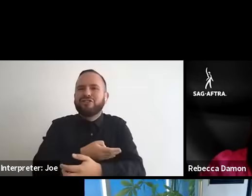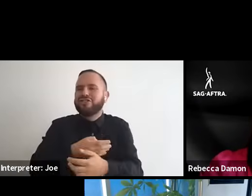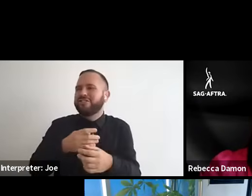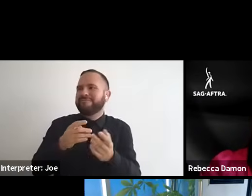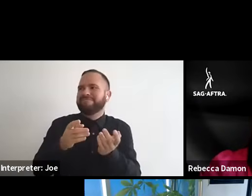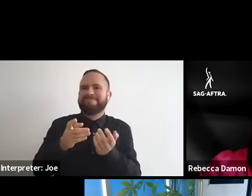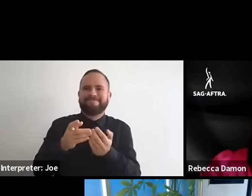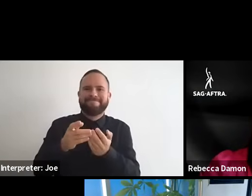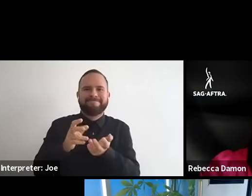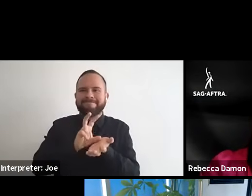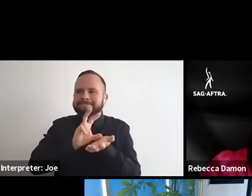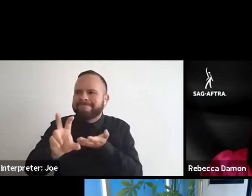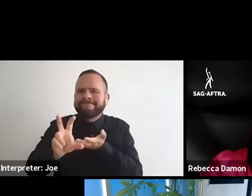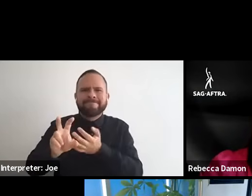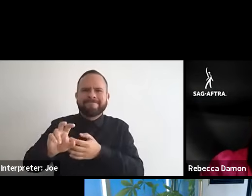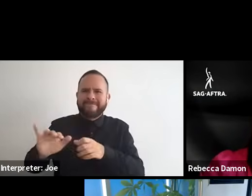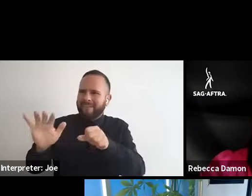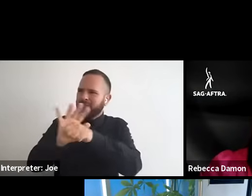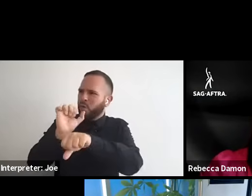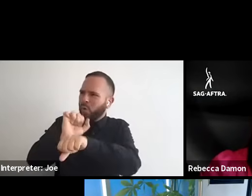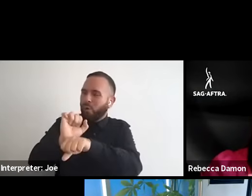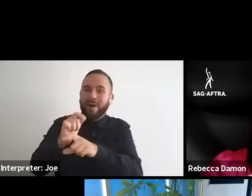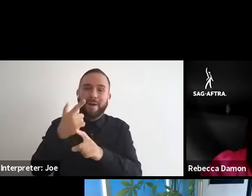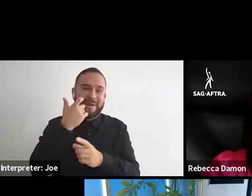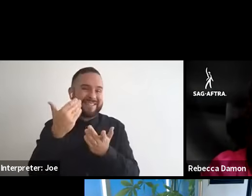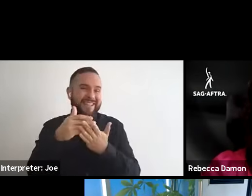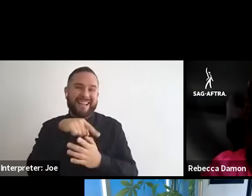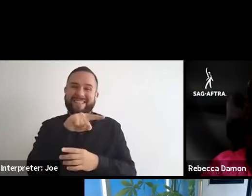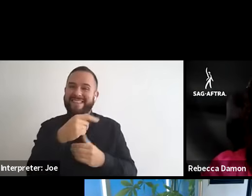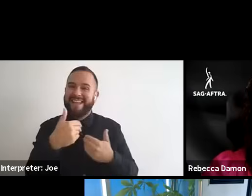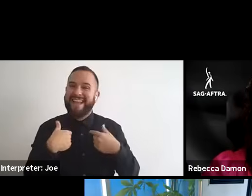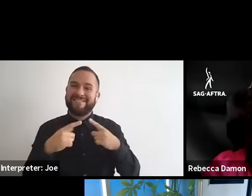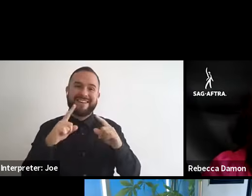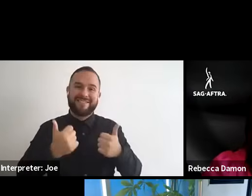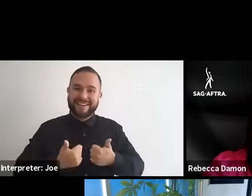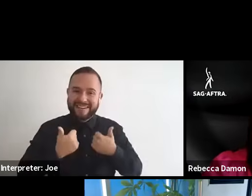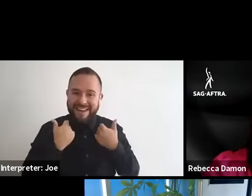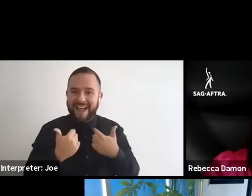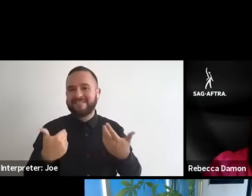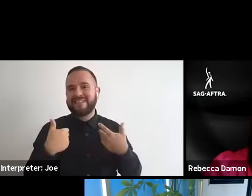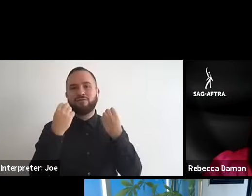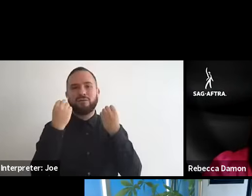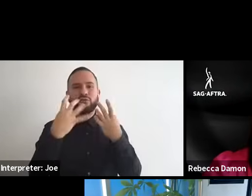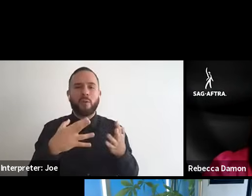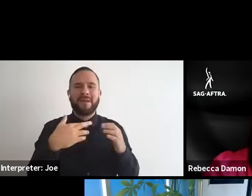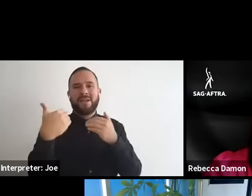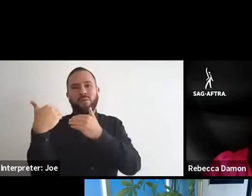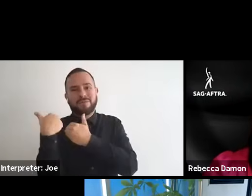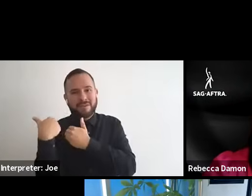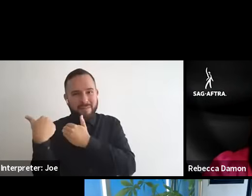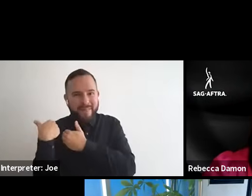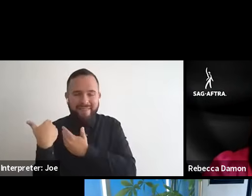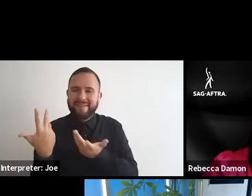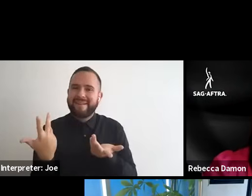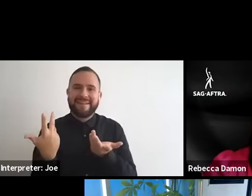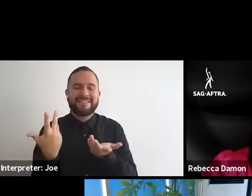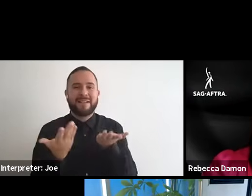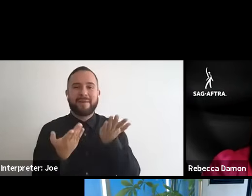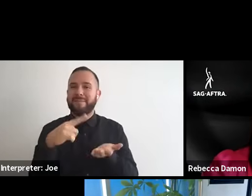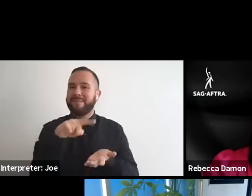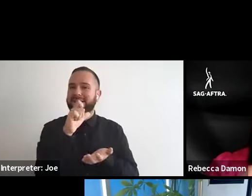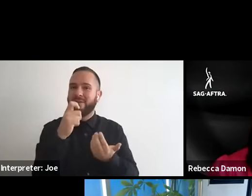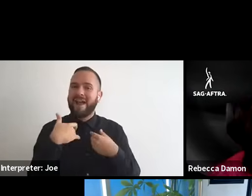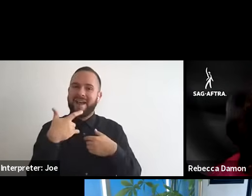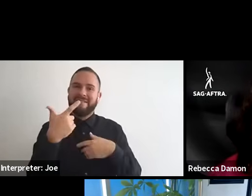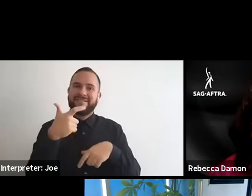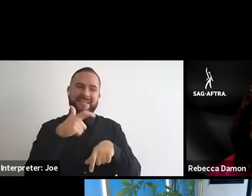is there's just times where they're living another life, have all these responsibilities. They don't even have the time or the effort to respectfully pursue it. And now they're ready. So